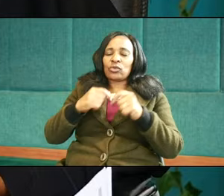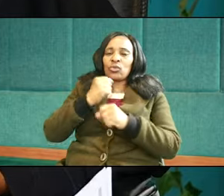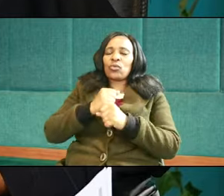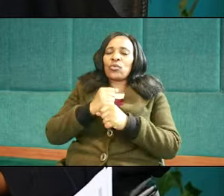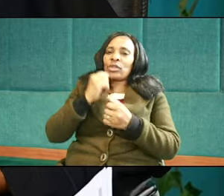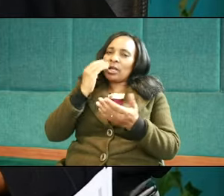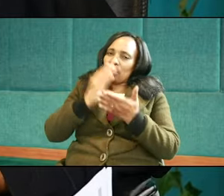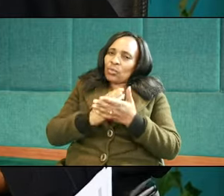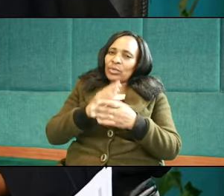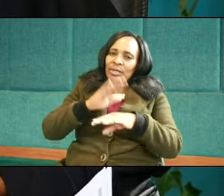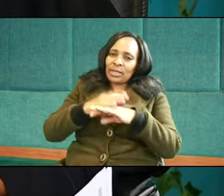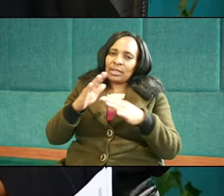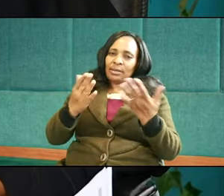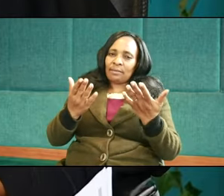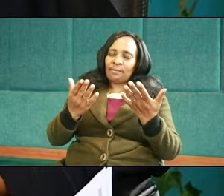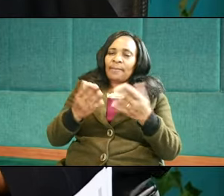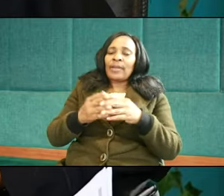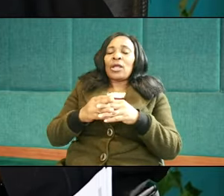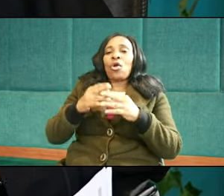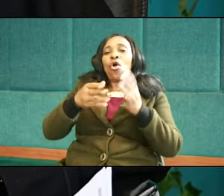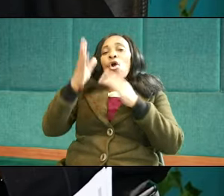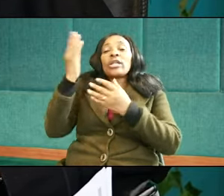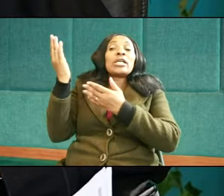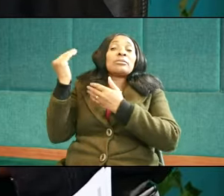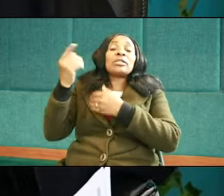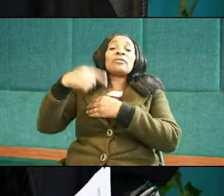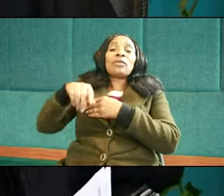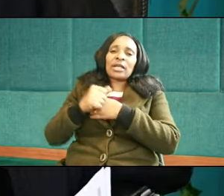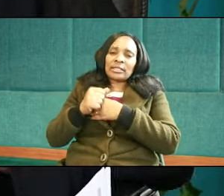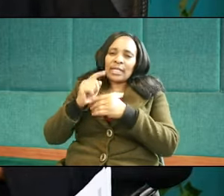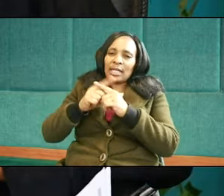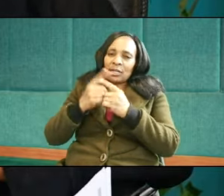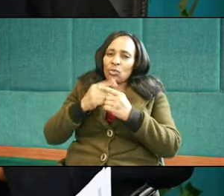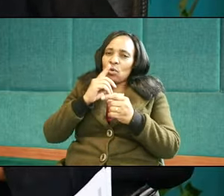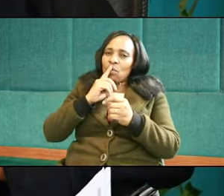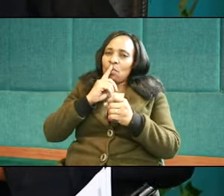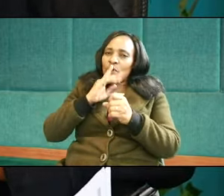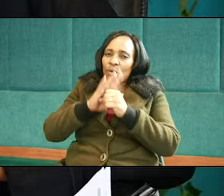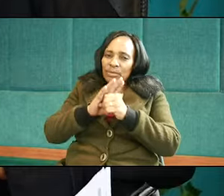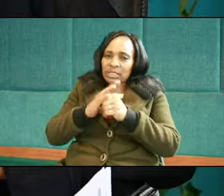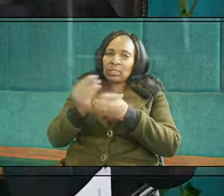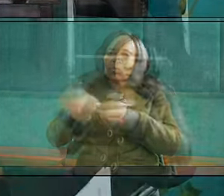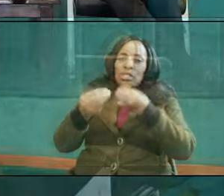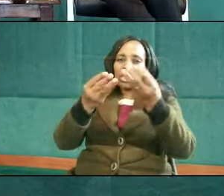doing that which the Lord expects from us, and we will reap a good harvest. Amen.